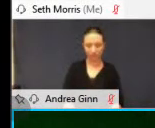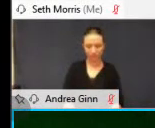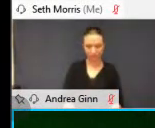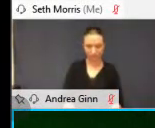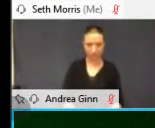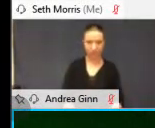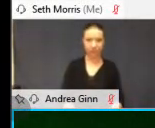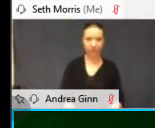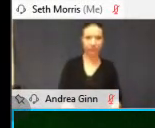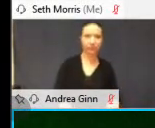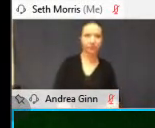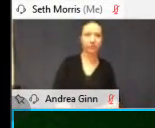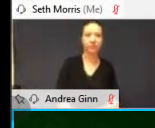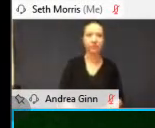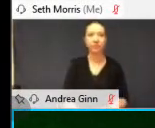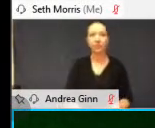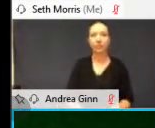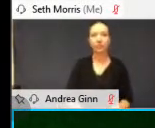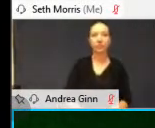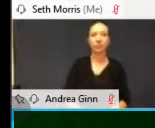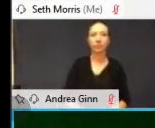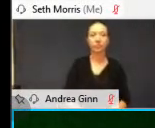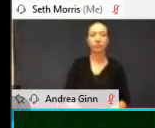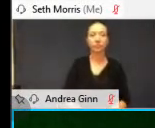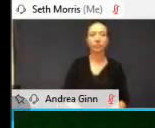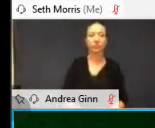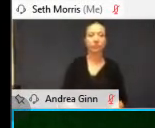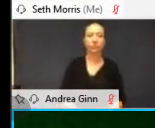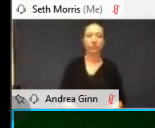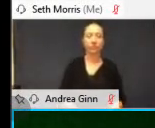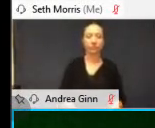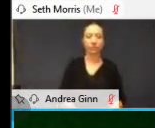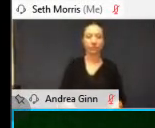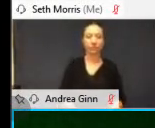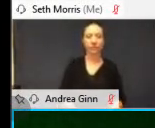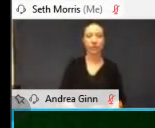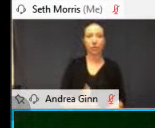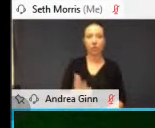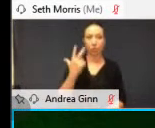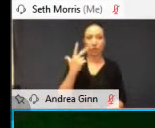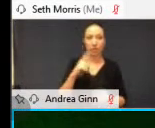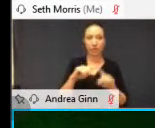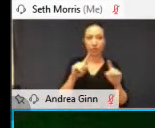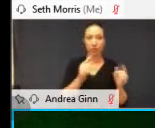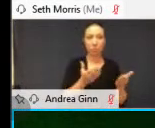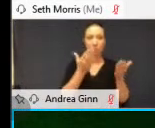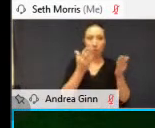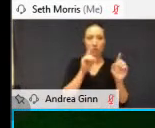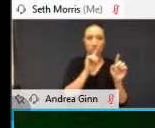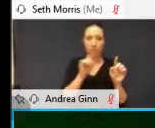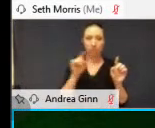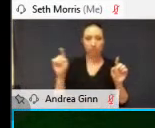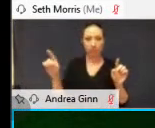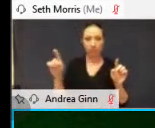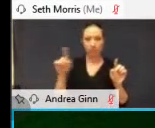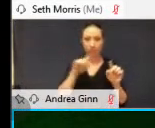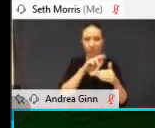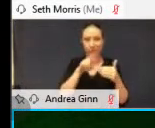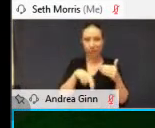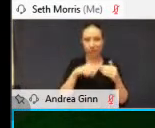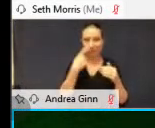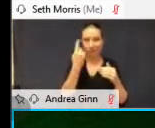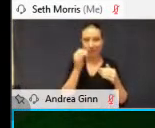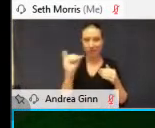So here are the results of these three proposals. These are enhanced